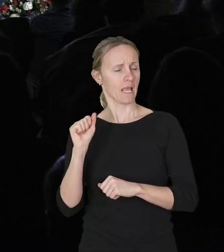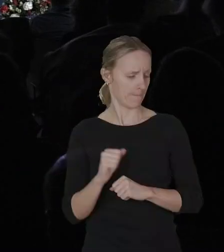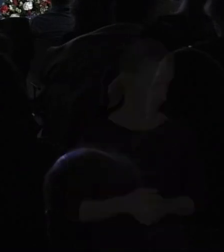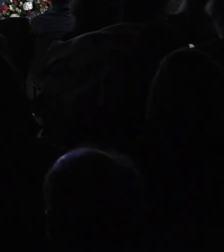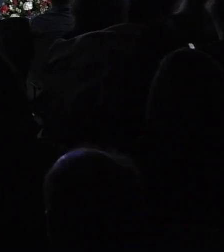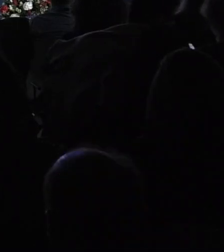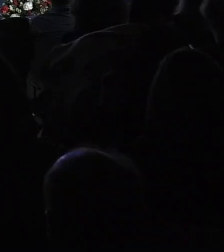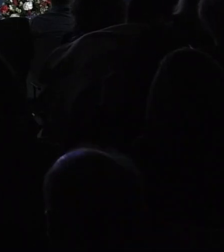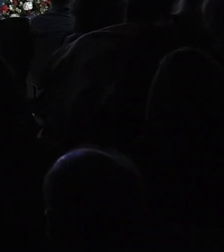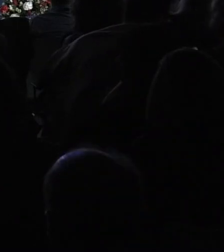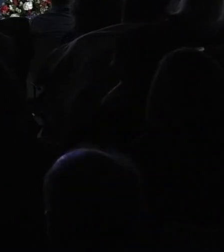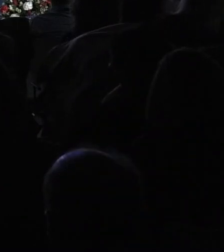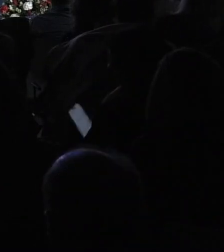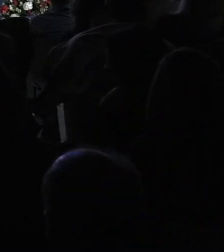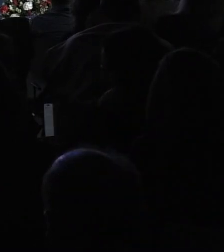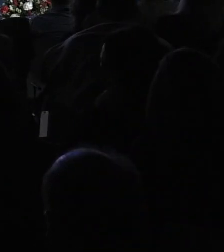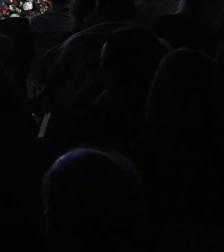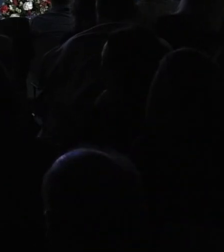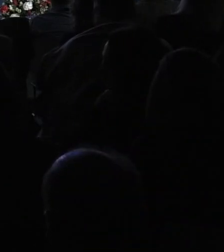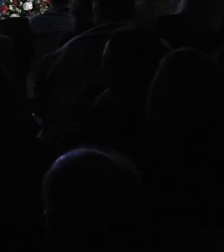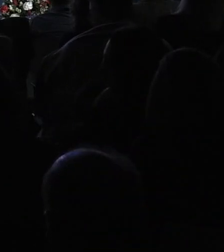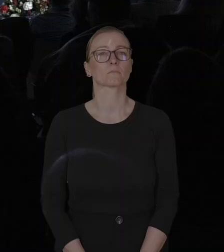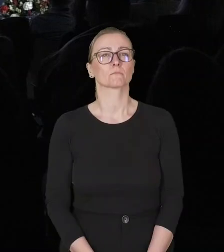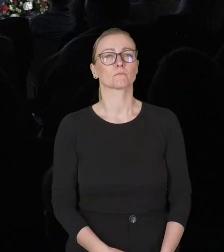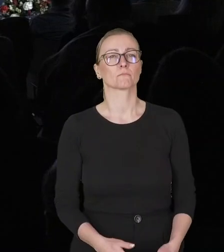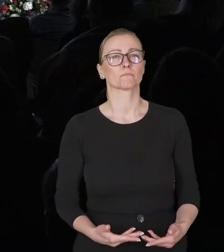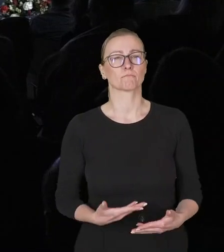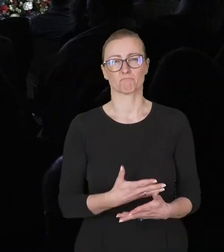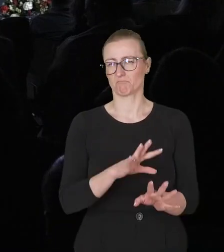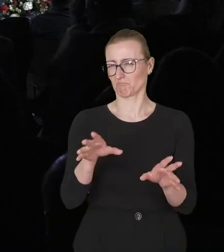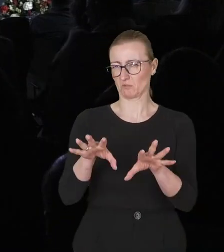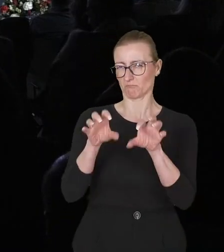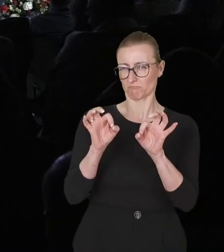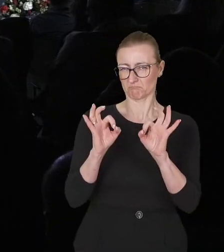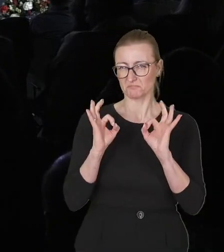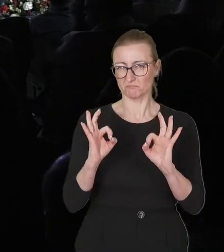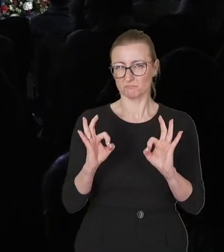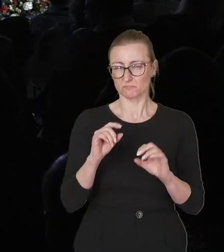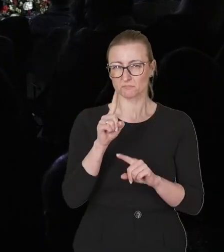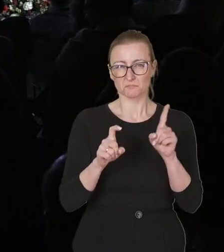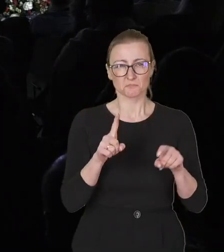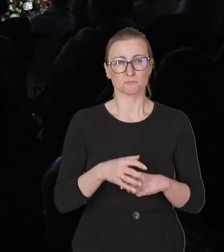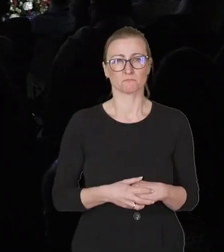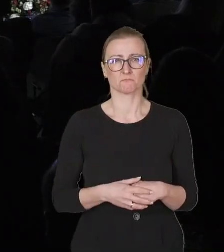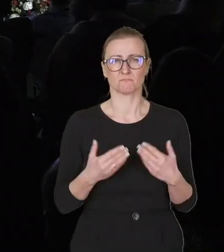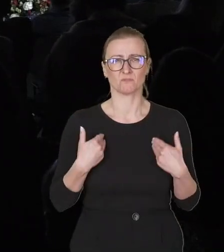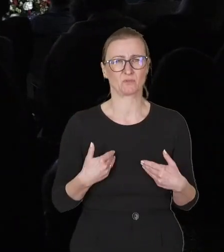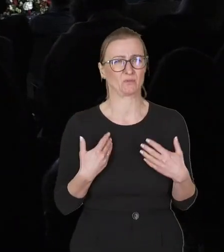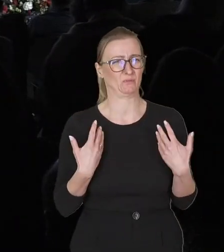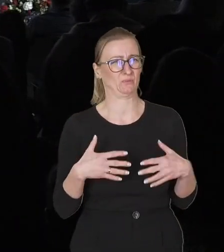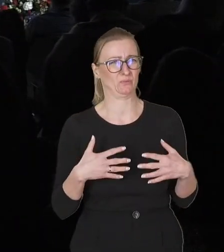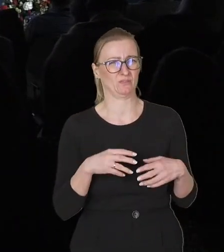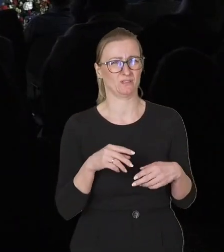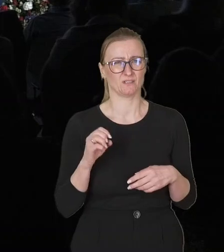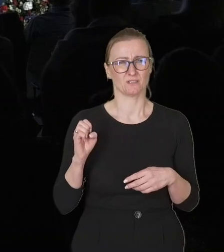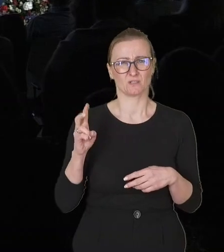Because for me, it's difficult to talk about European Union without the single market. This is something like DNA. So, yeah,